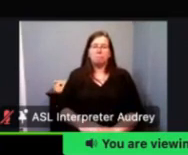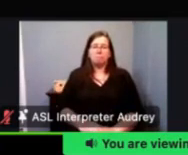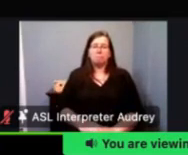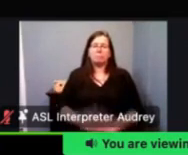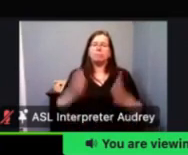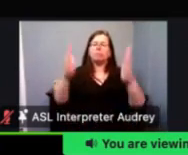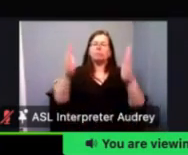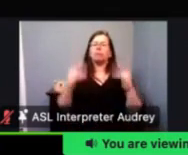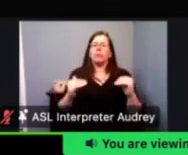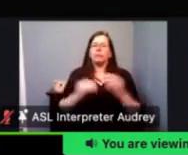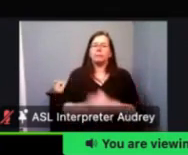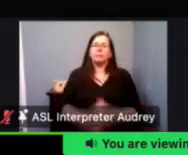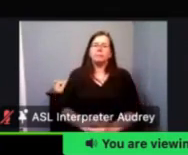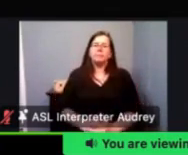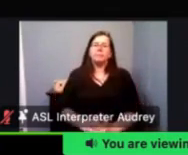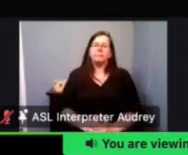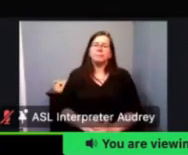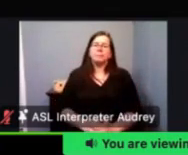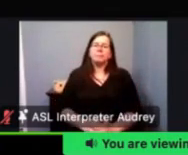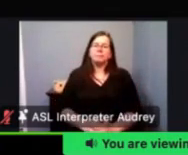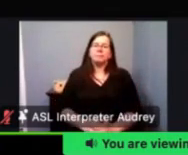Next slide.